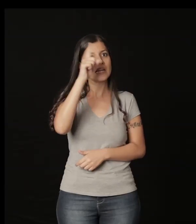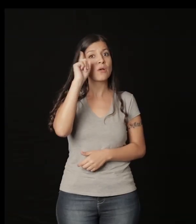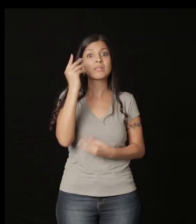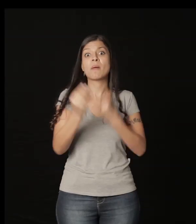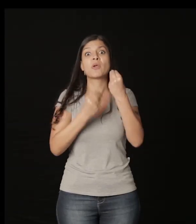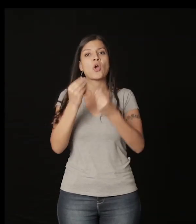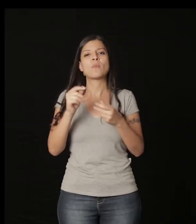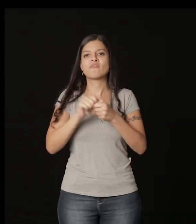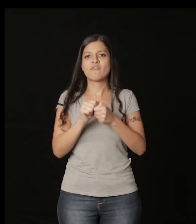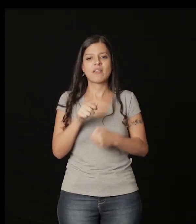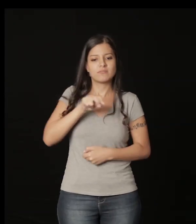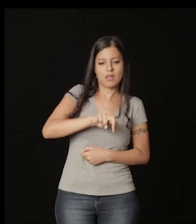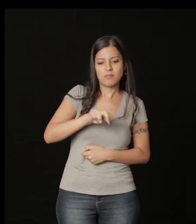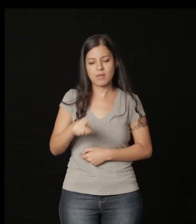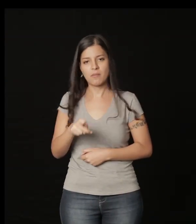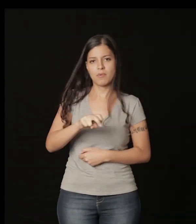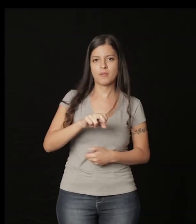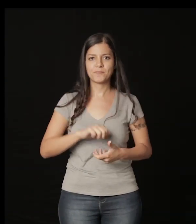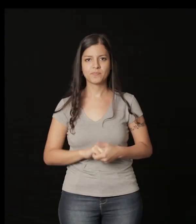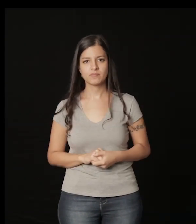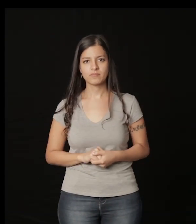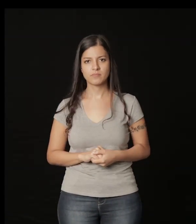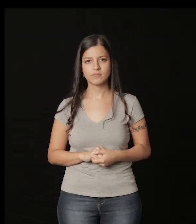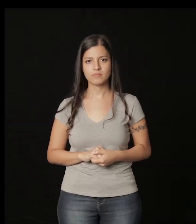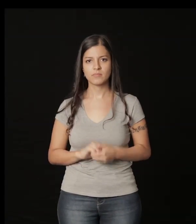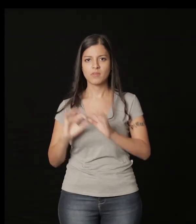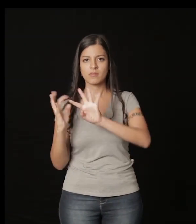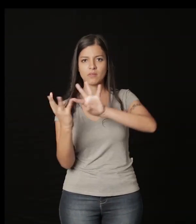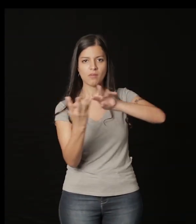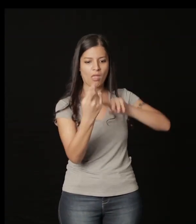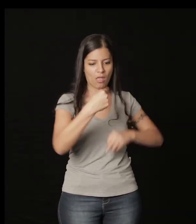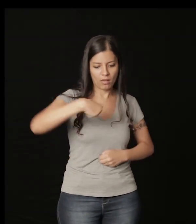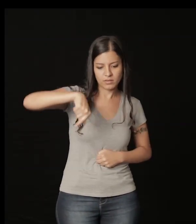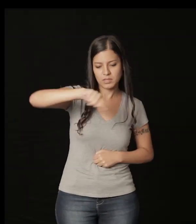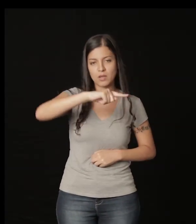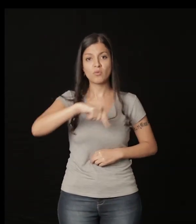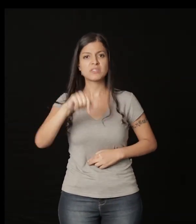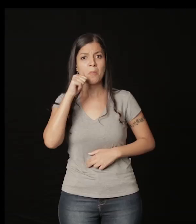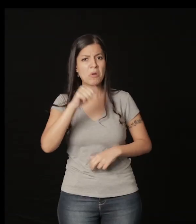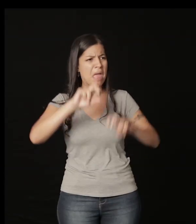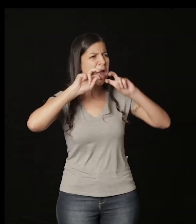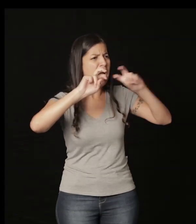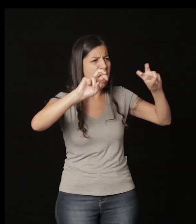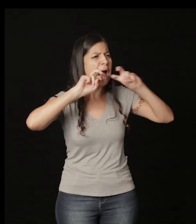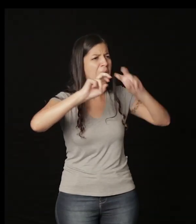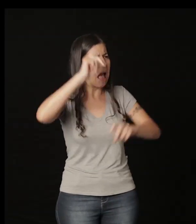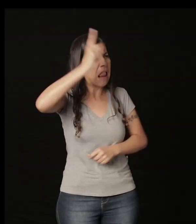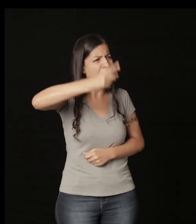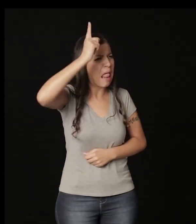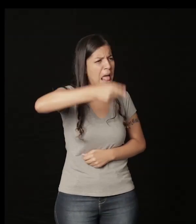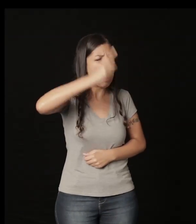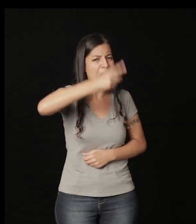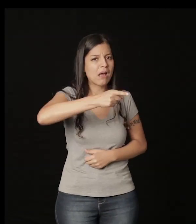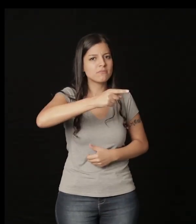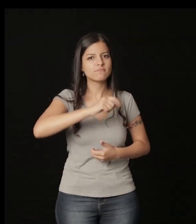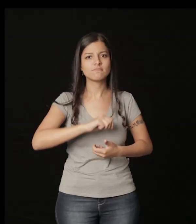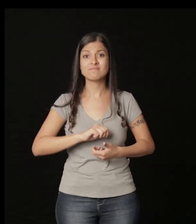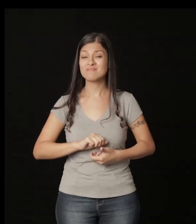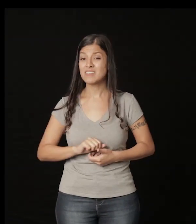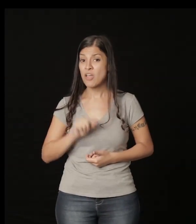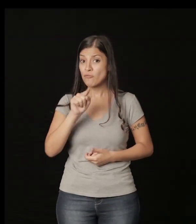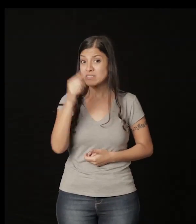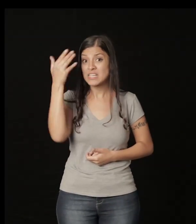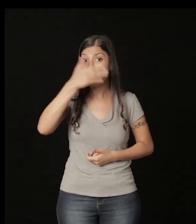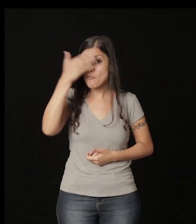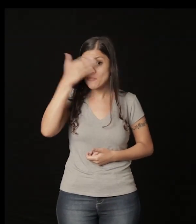how to march. And they're going around, and the woman is screaming at them and screaming at them. And you don't really see it in the